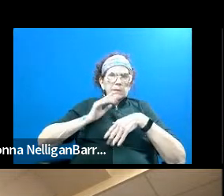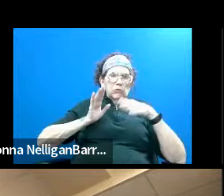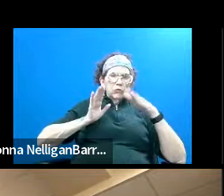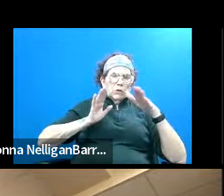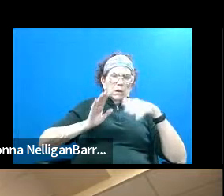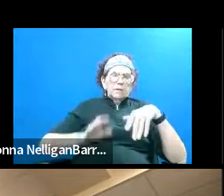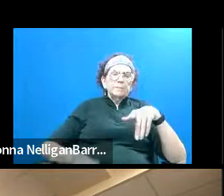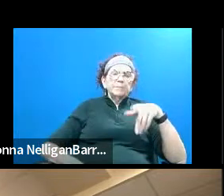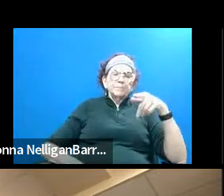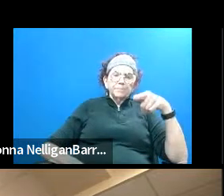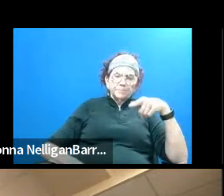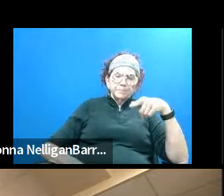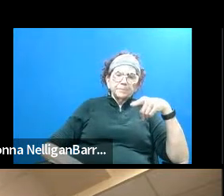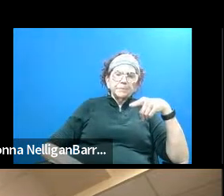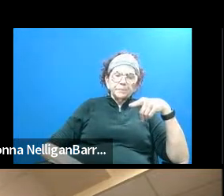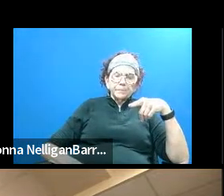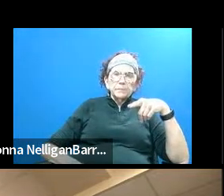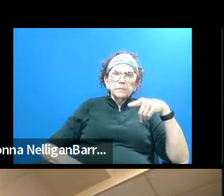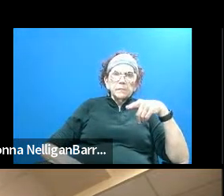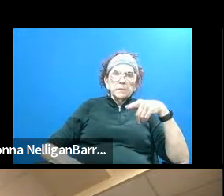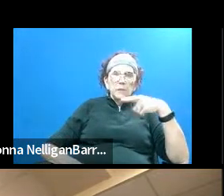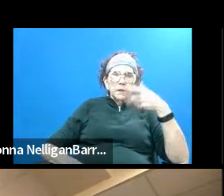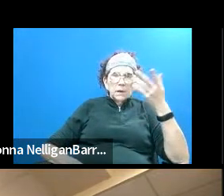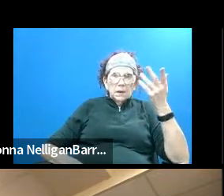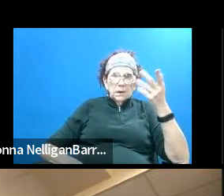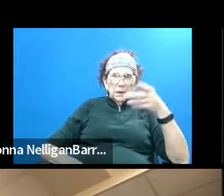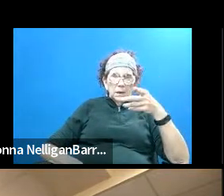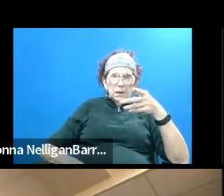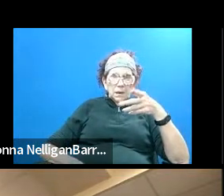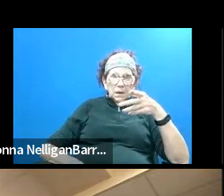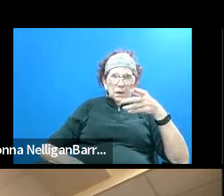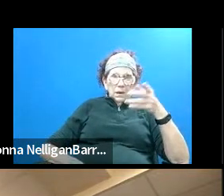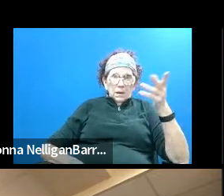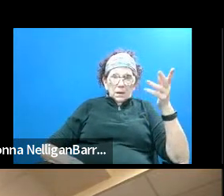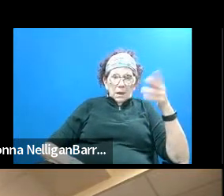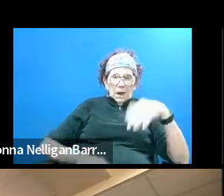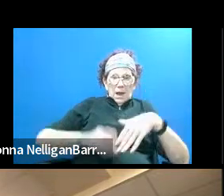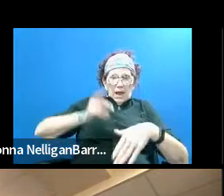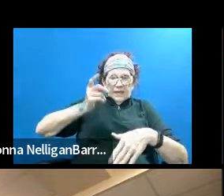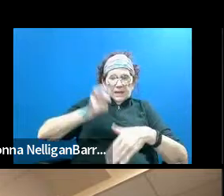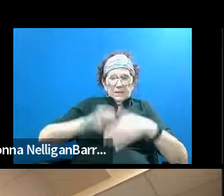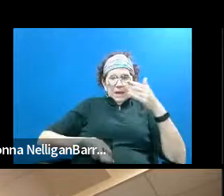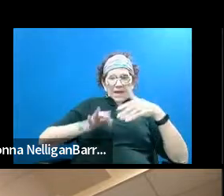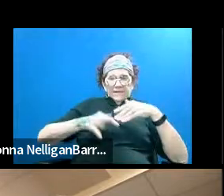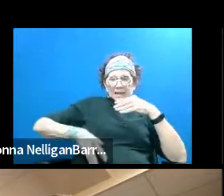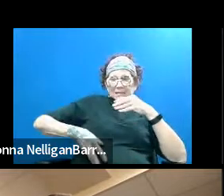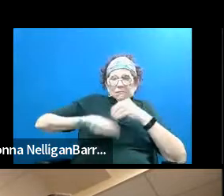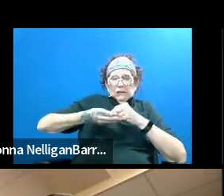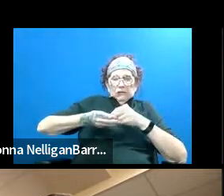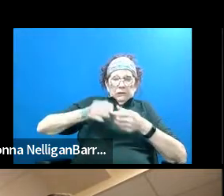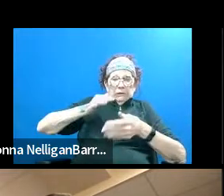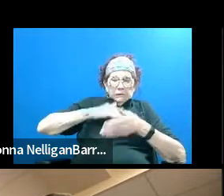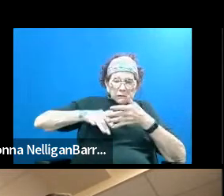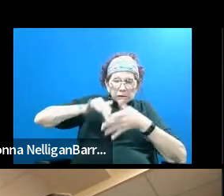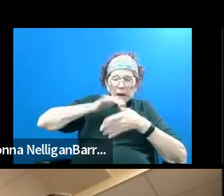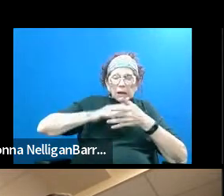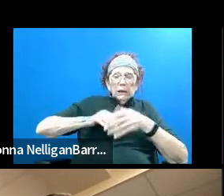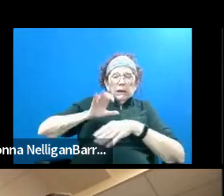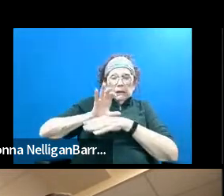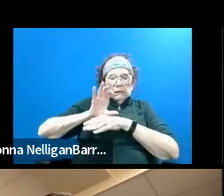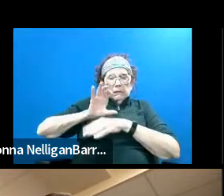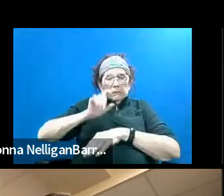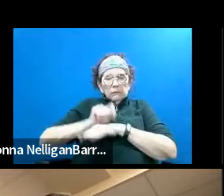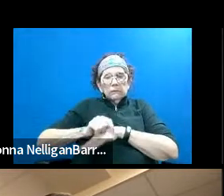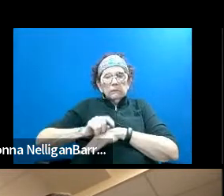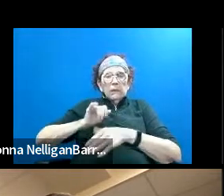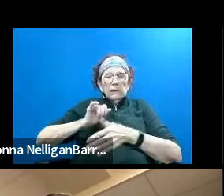the expense of additional studies and consultants like that, that's going to come from the generous funding that ESD